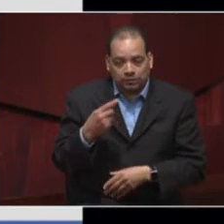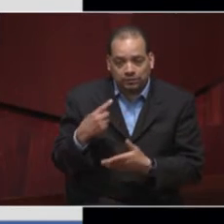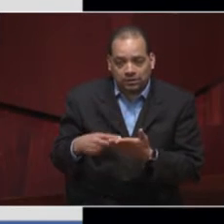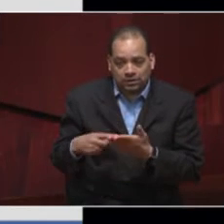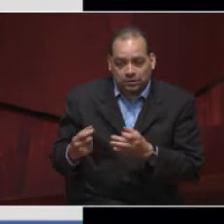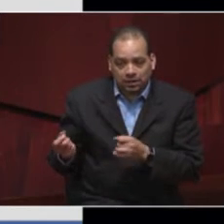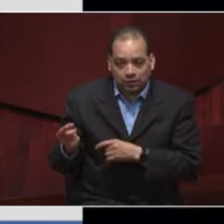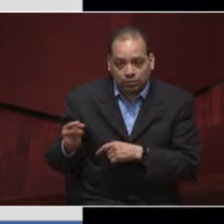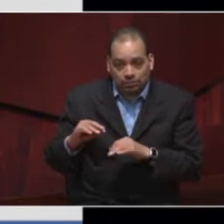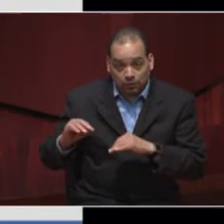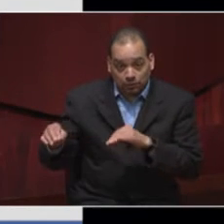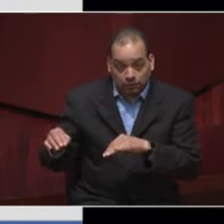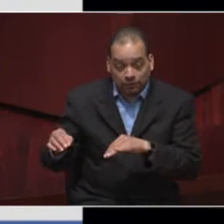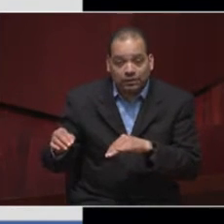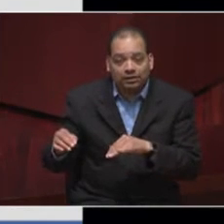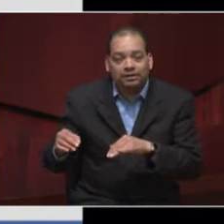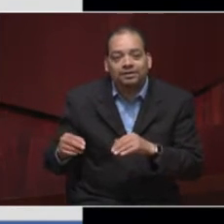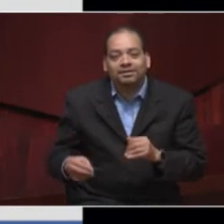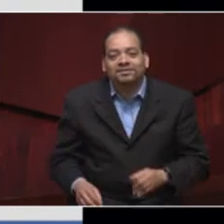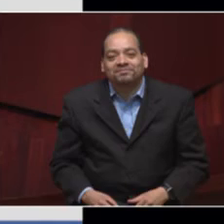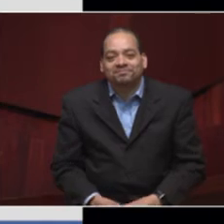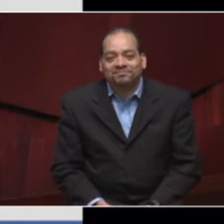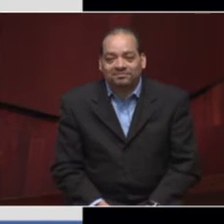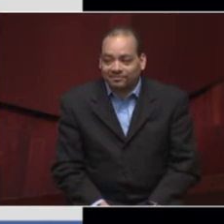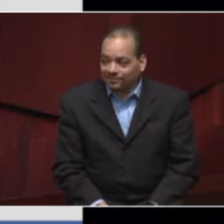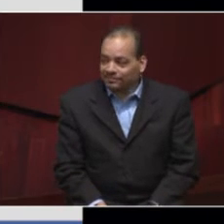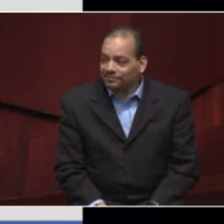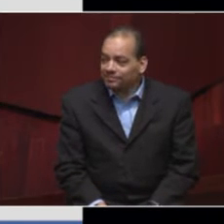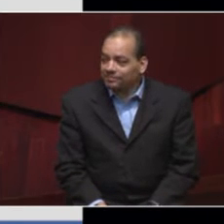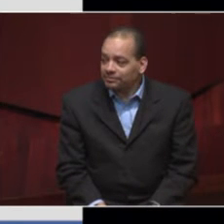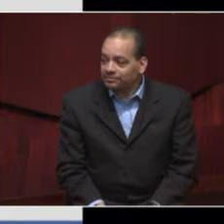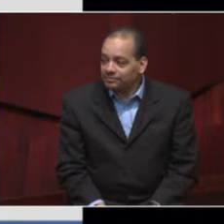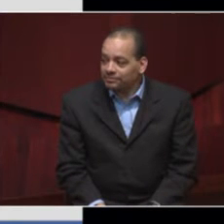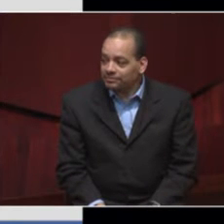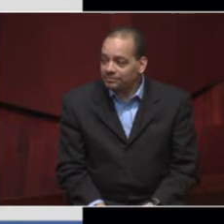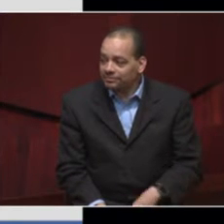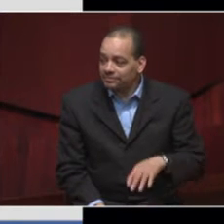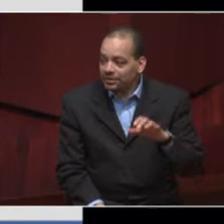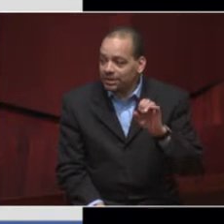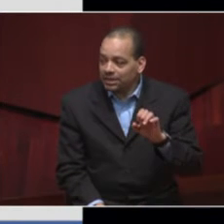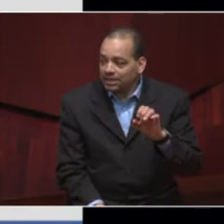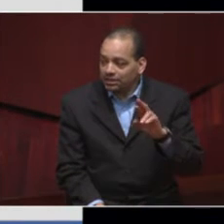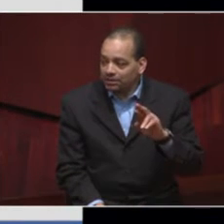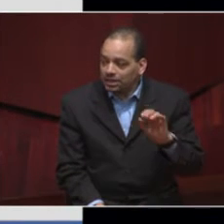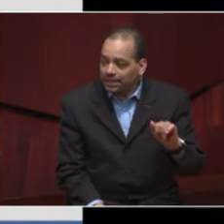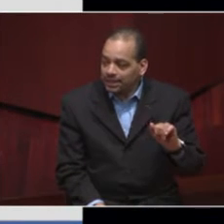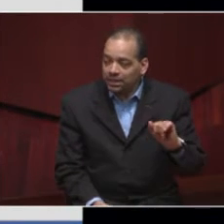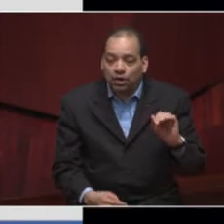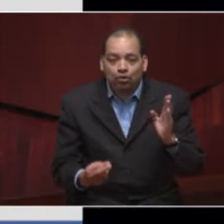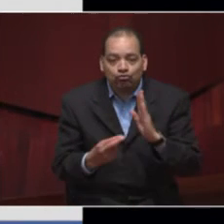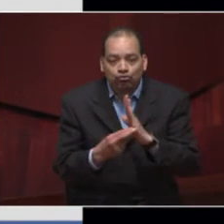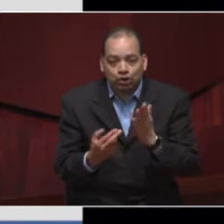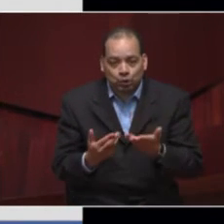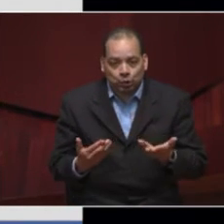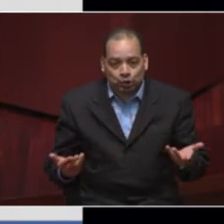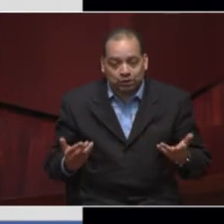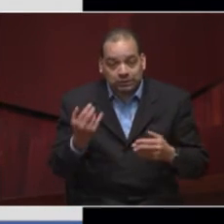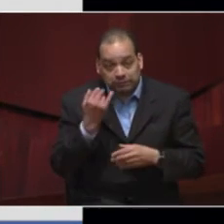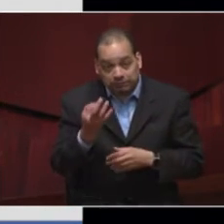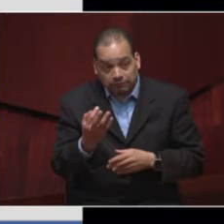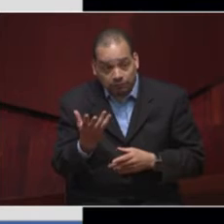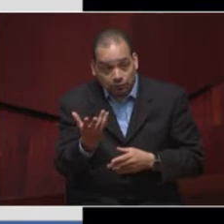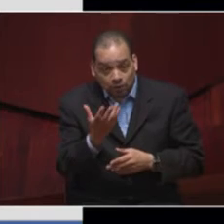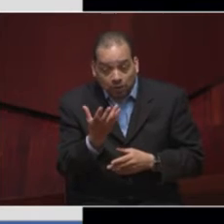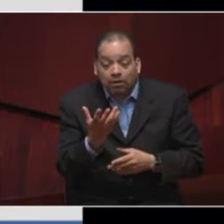slide. We're there. If you are looking for information about ERA